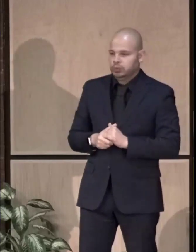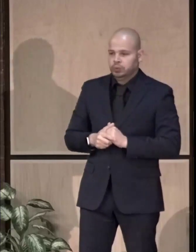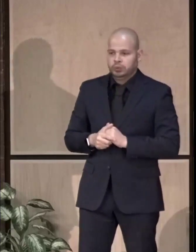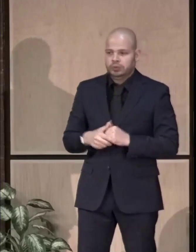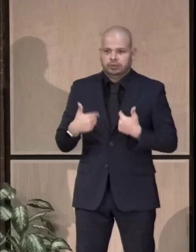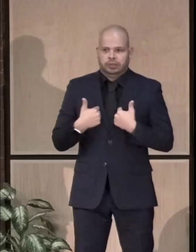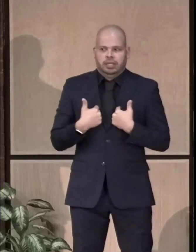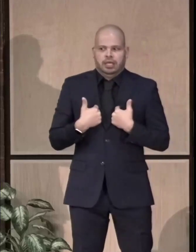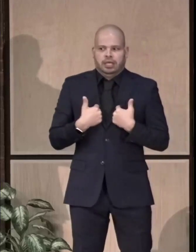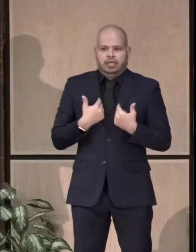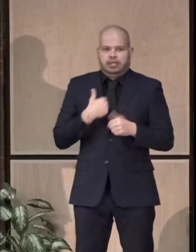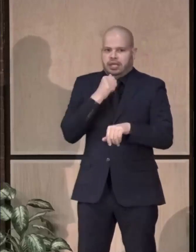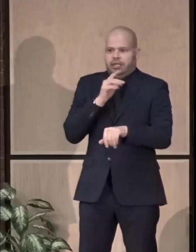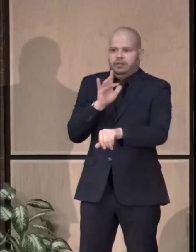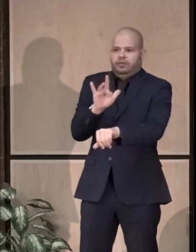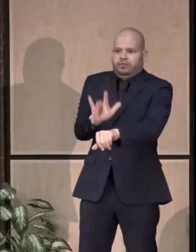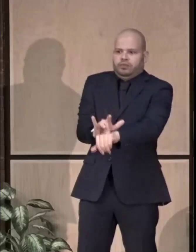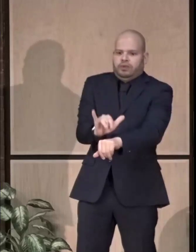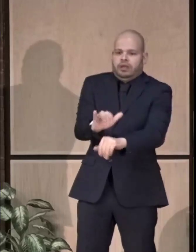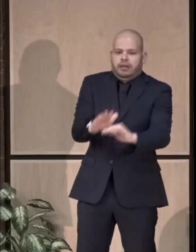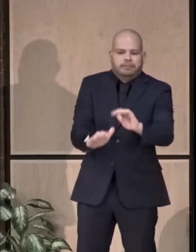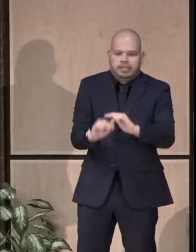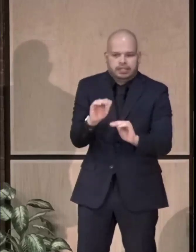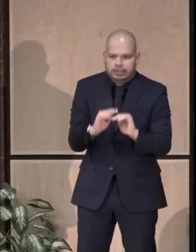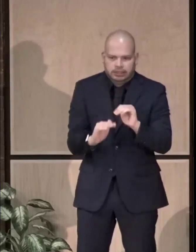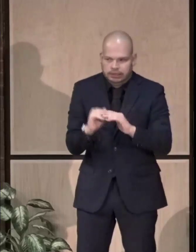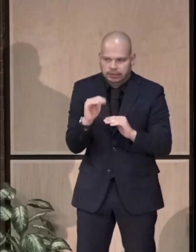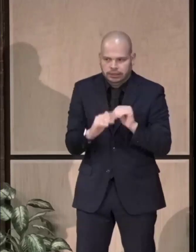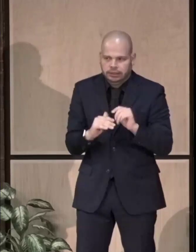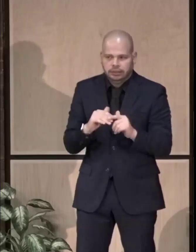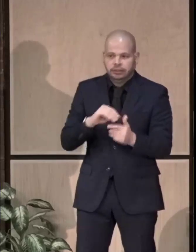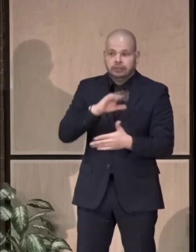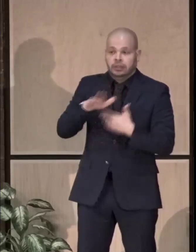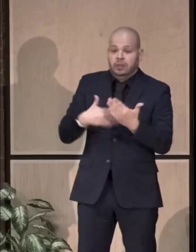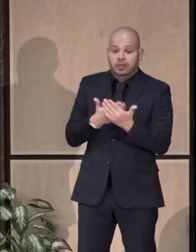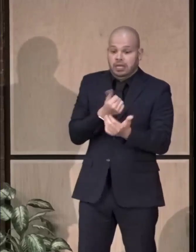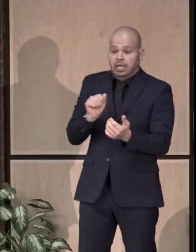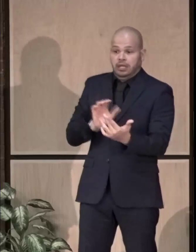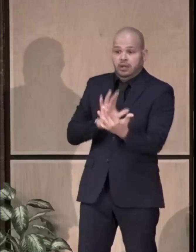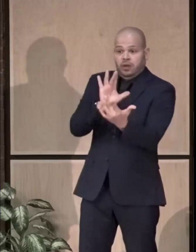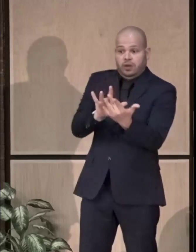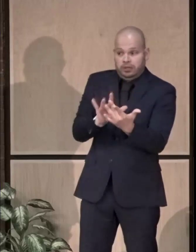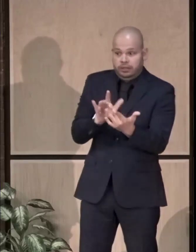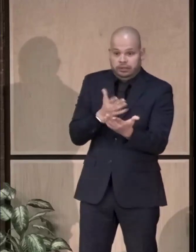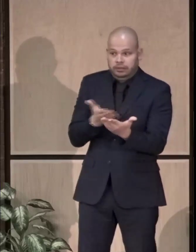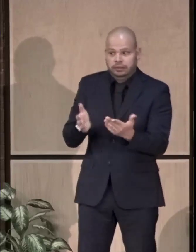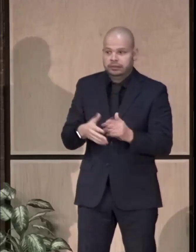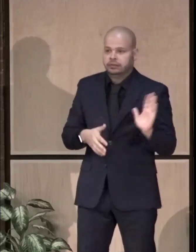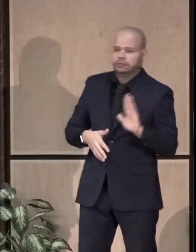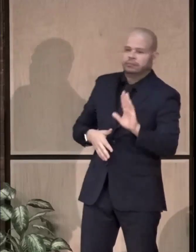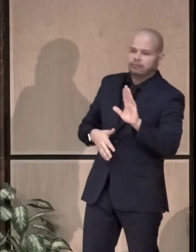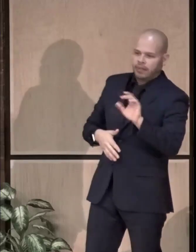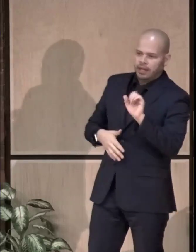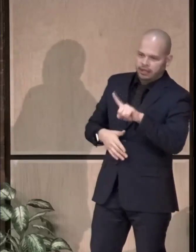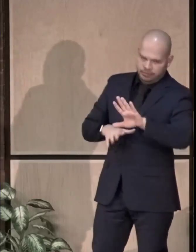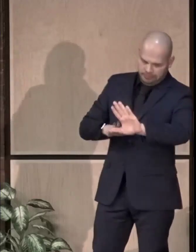visiting there. So essentially any kind of contact would have been via phone. Okay, well, let's take it in steps. Let's start